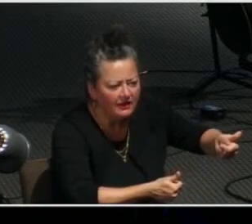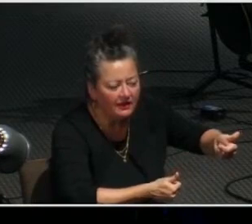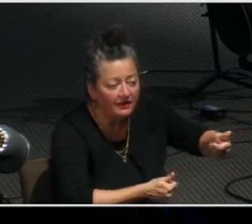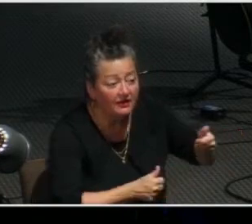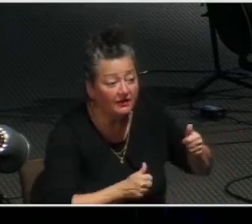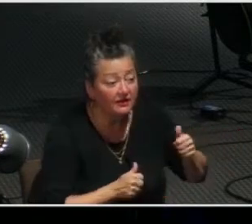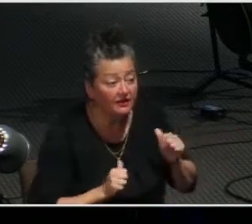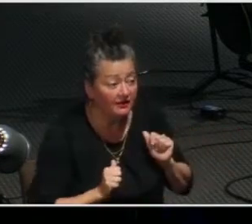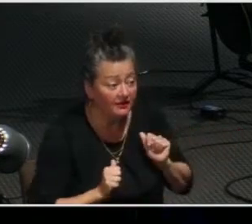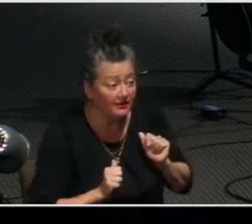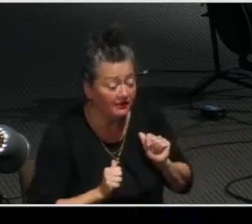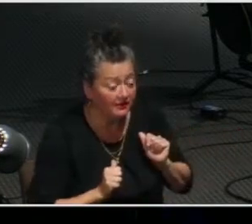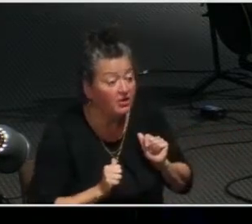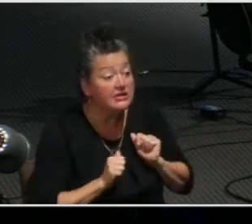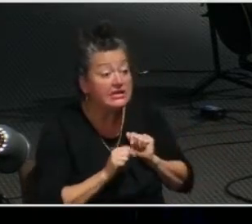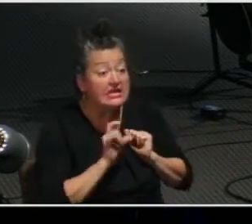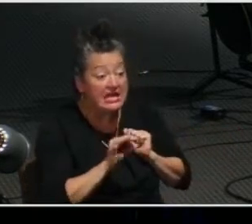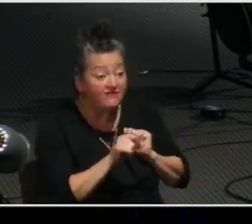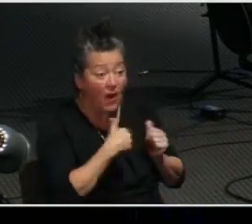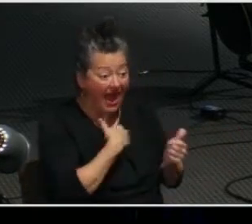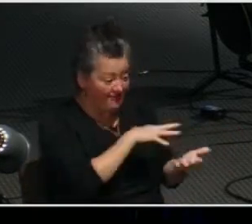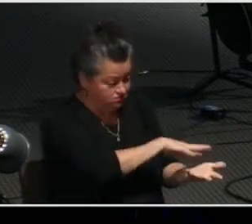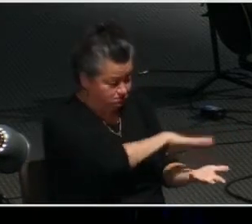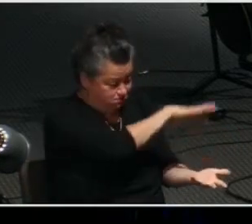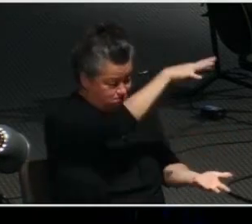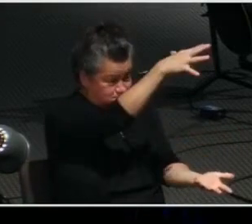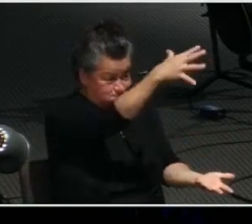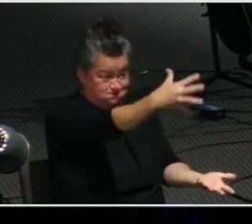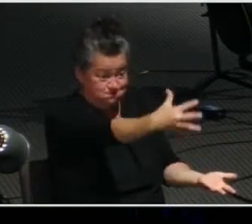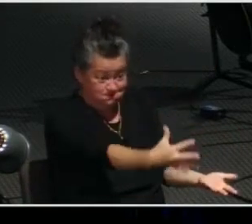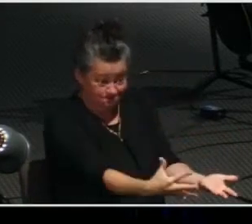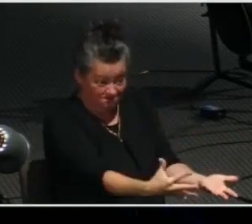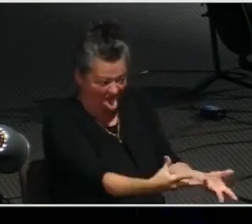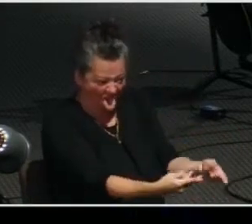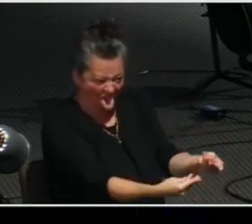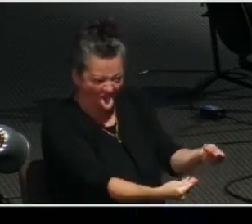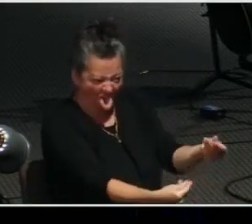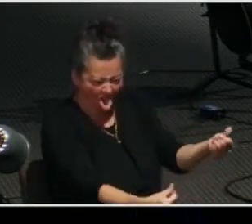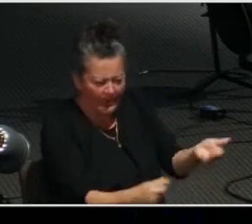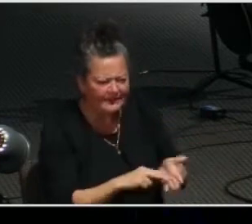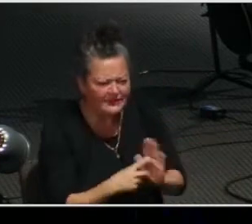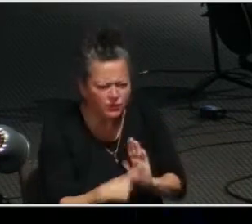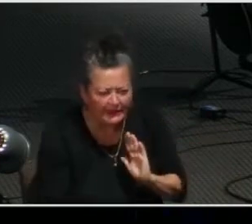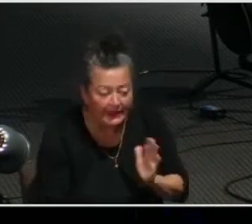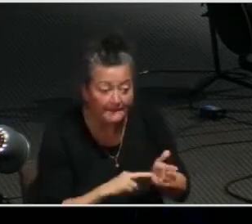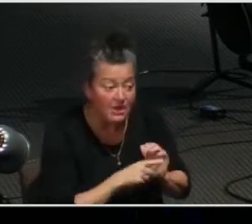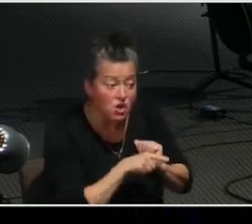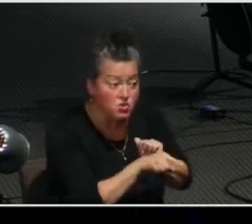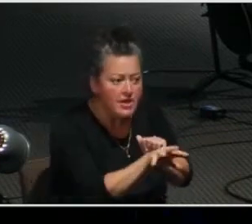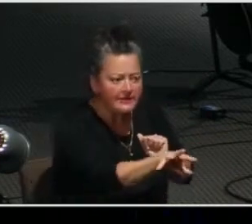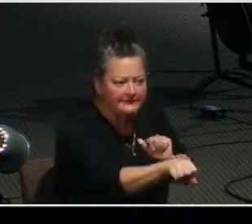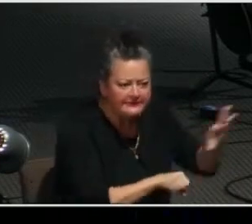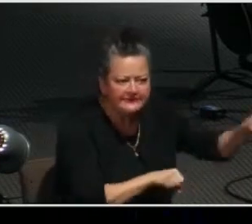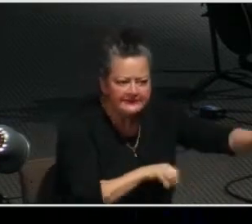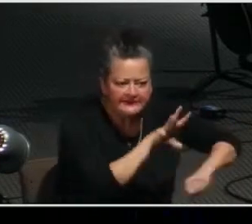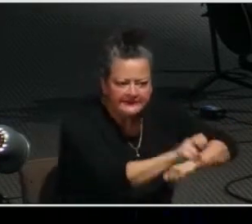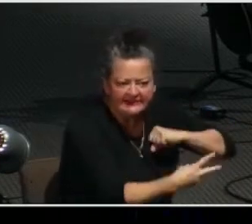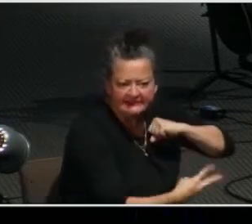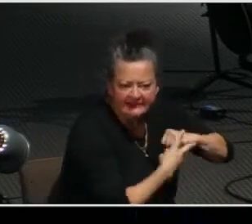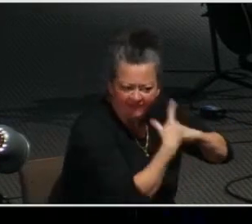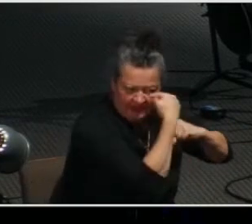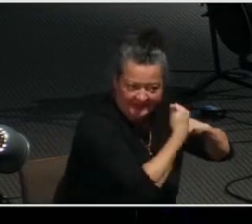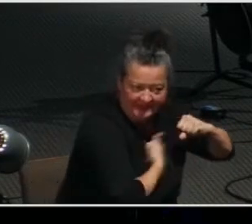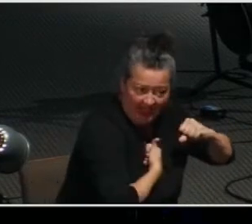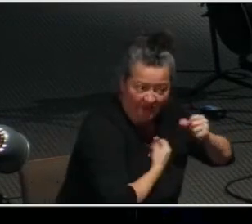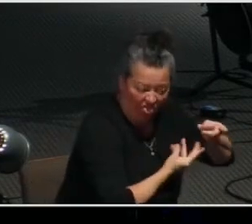they serve no purpose. They were left stowed away somewhere and never spent. Clothes